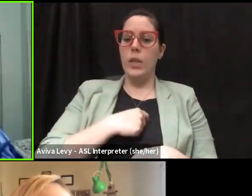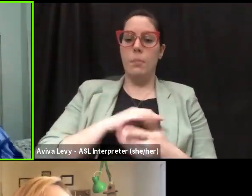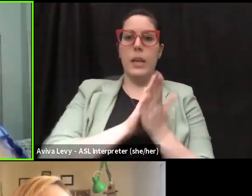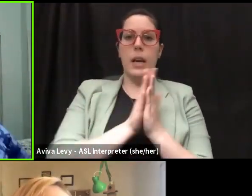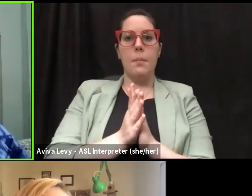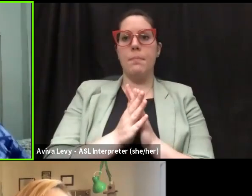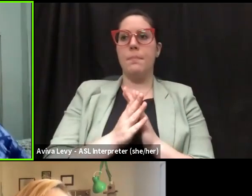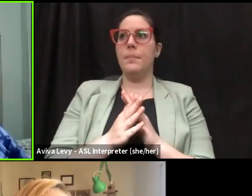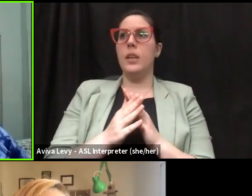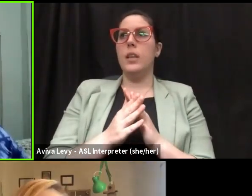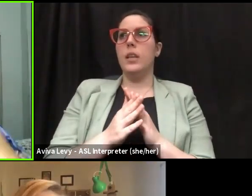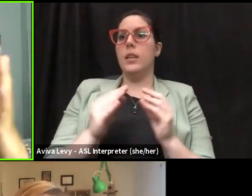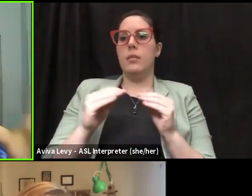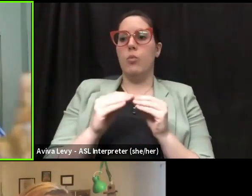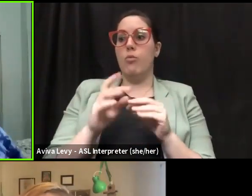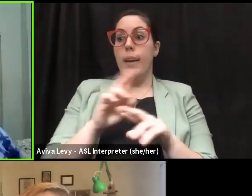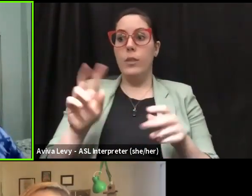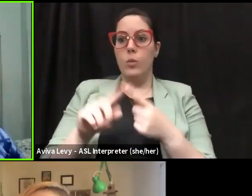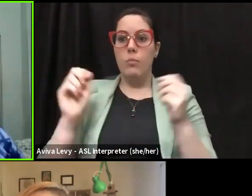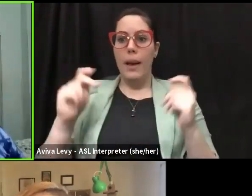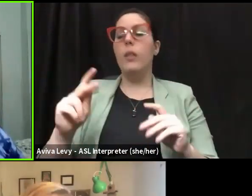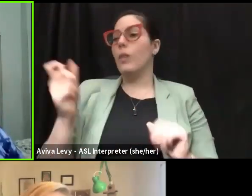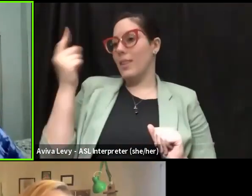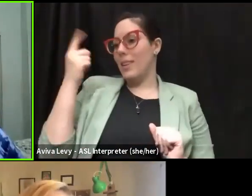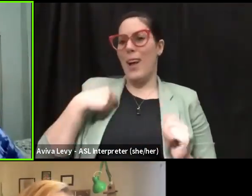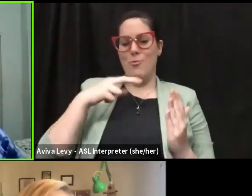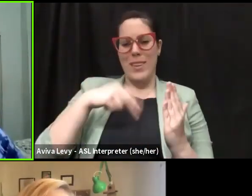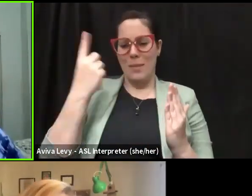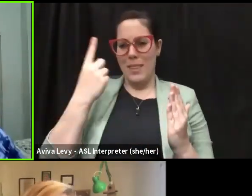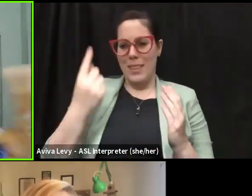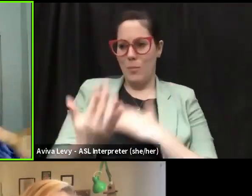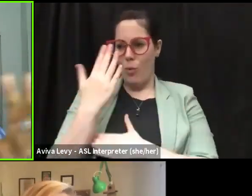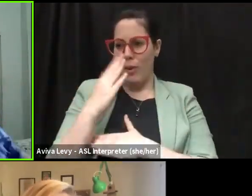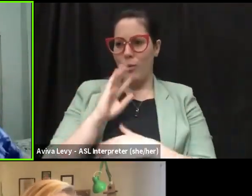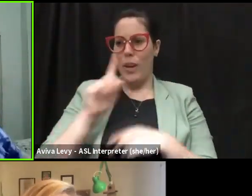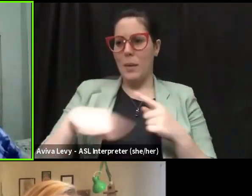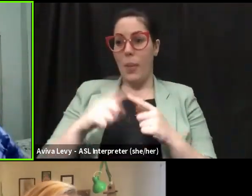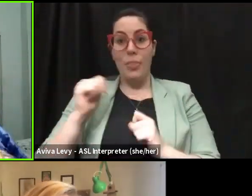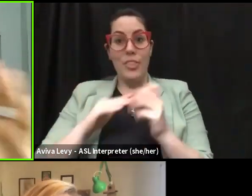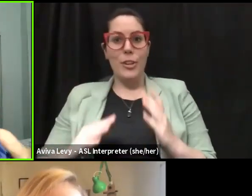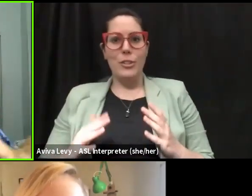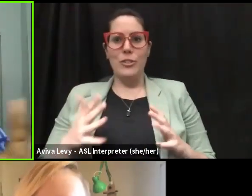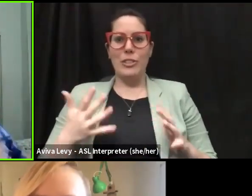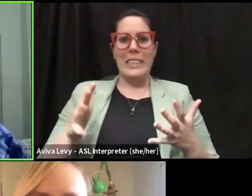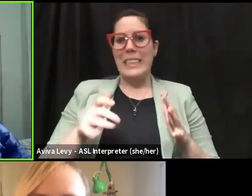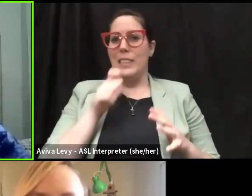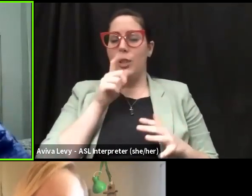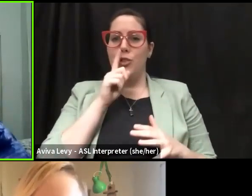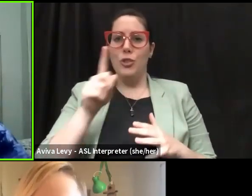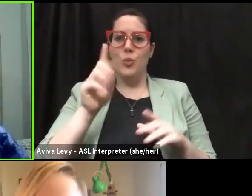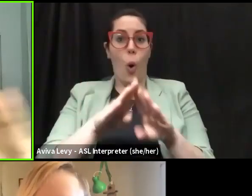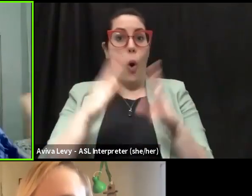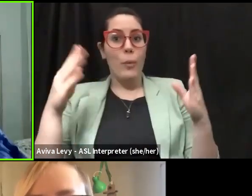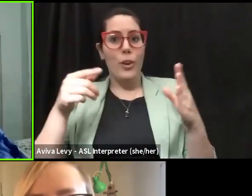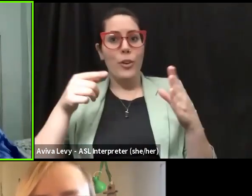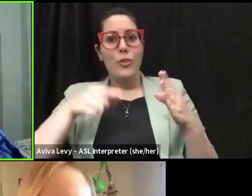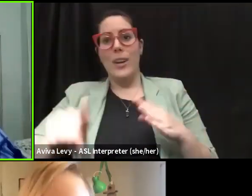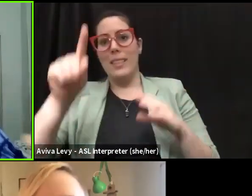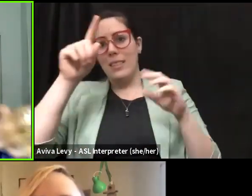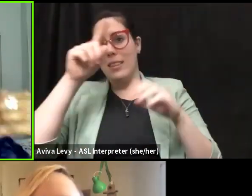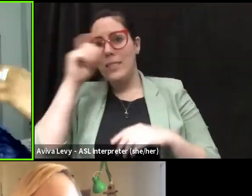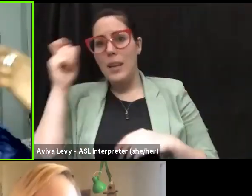morning, you know, theaters are being very reticent about opening up in the summer. They're not opening summer. Now they're thinking